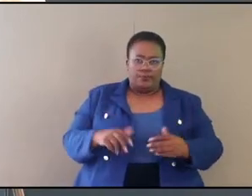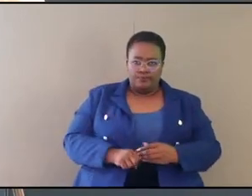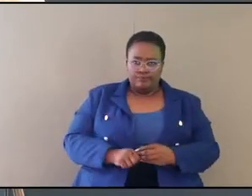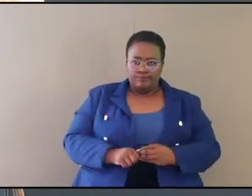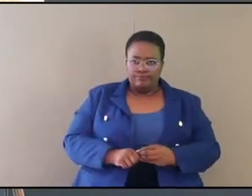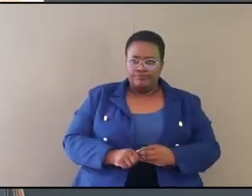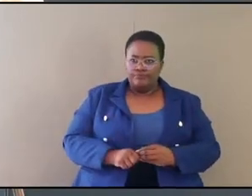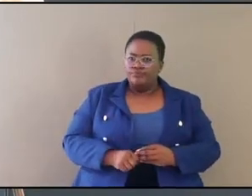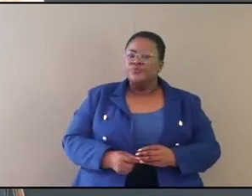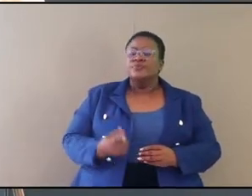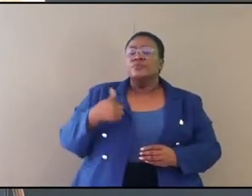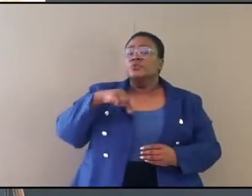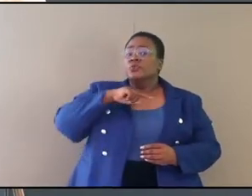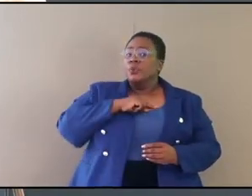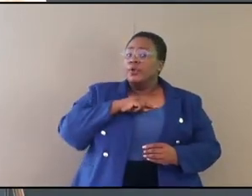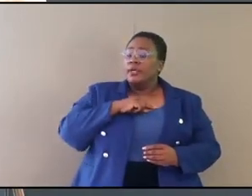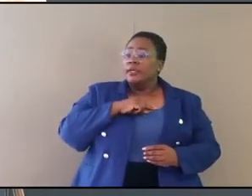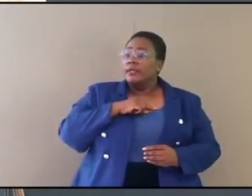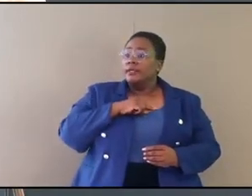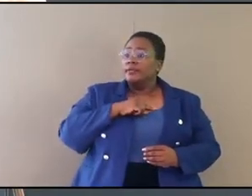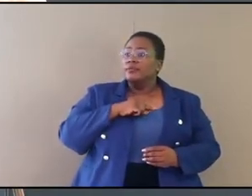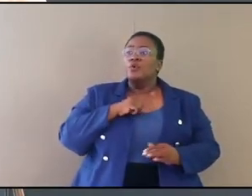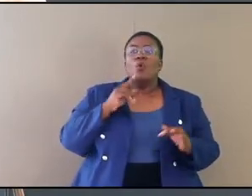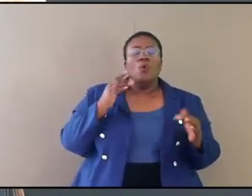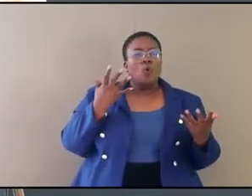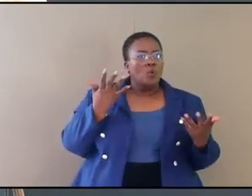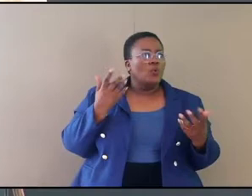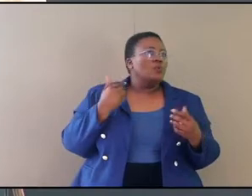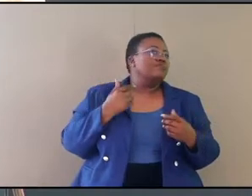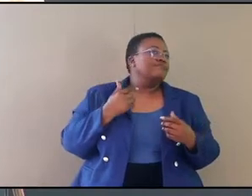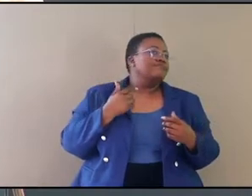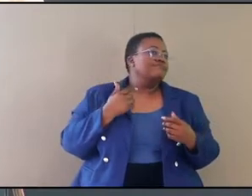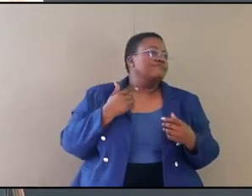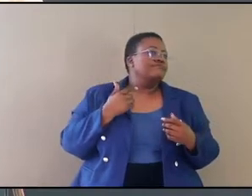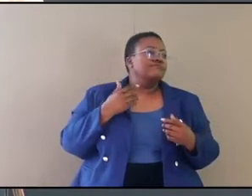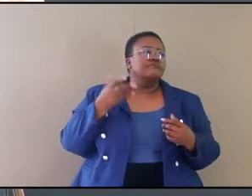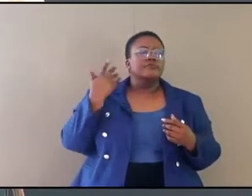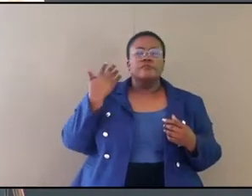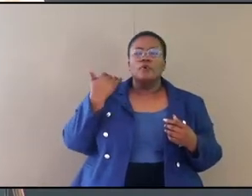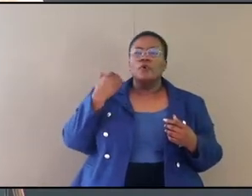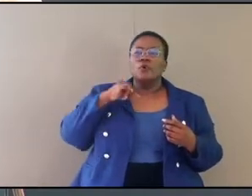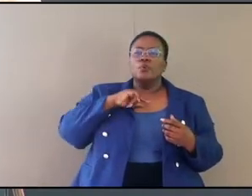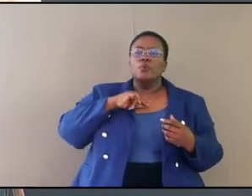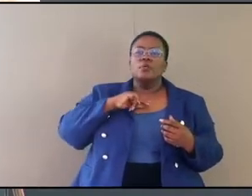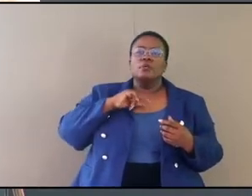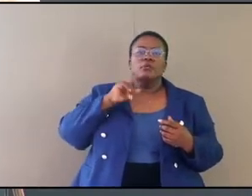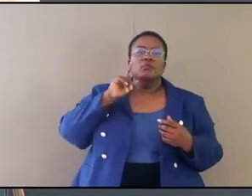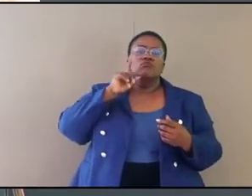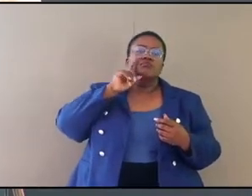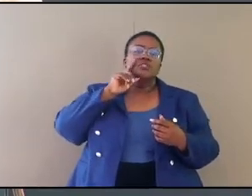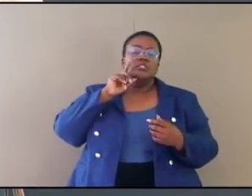Do we understand or have we ever measured the implications of inaction?